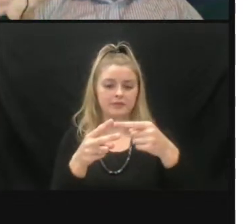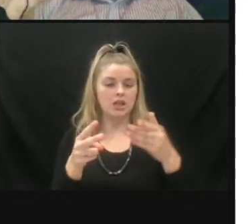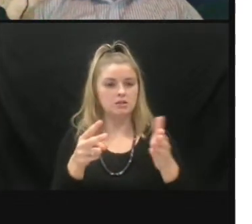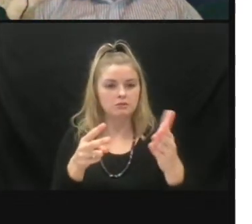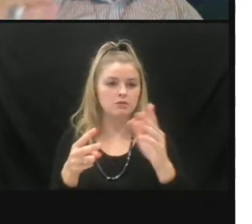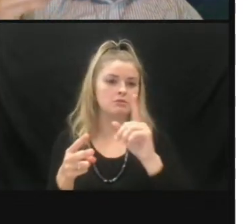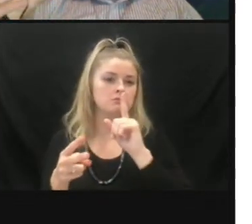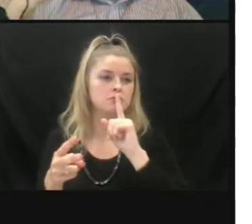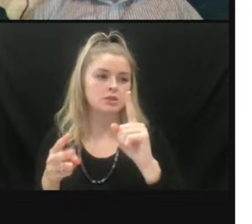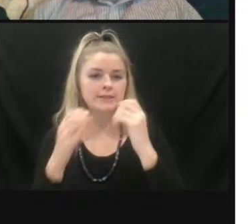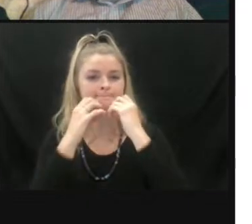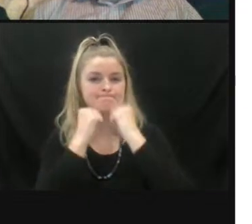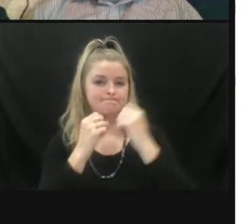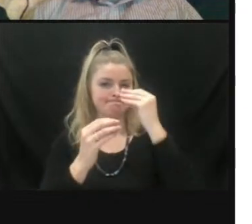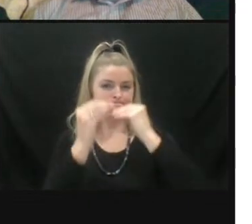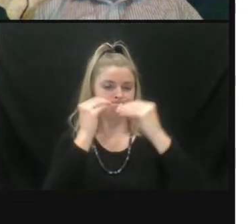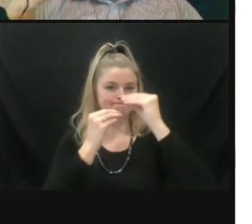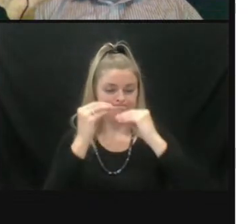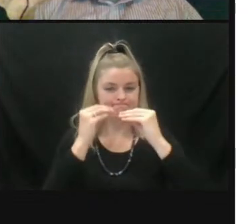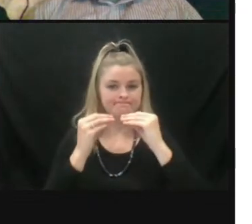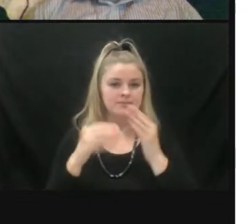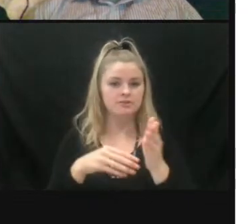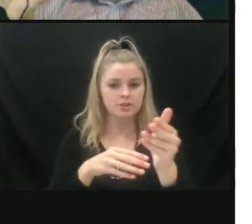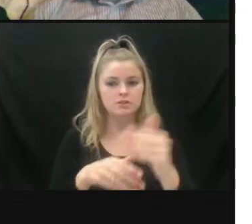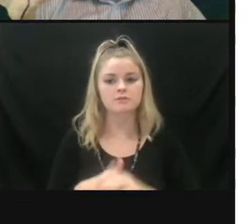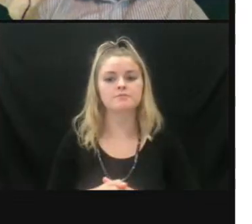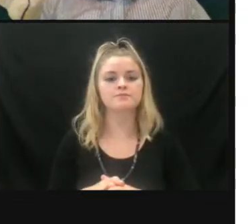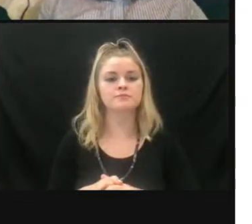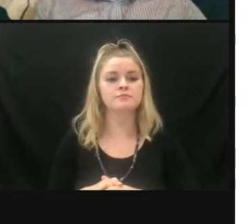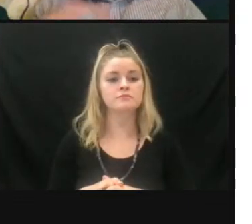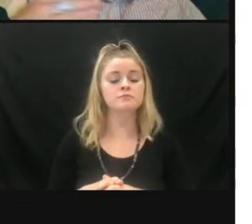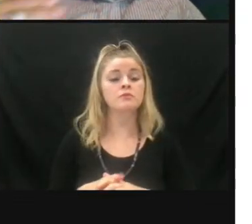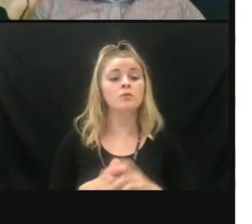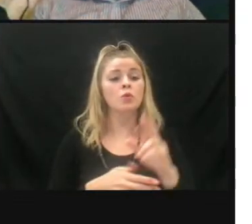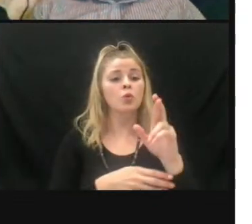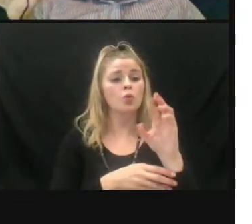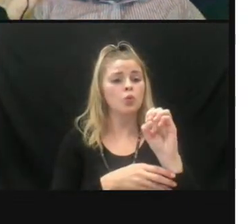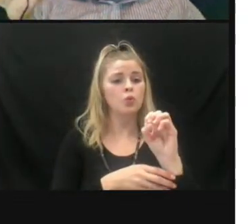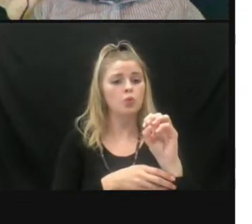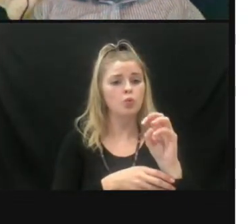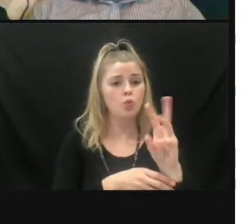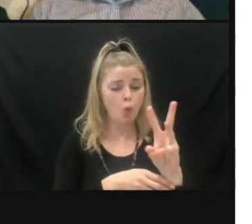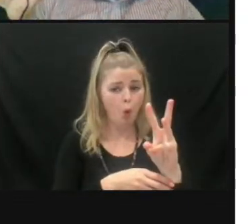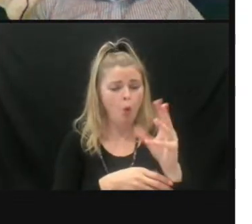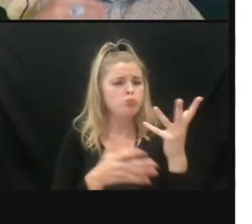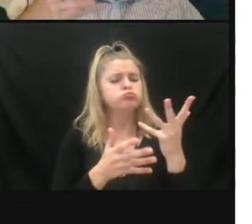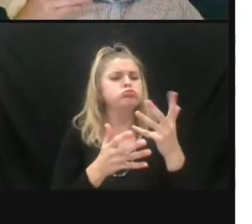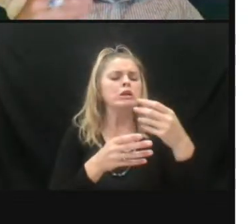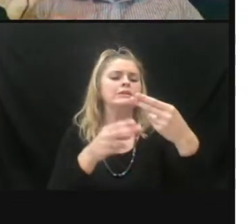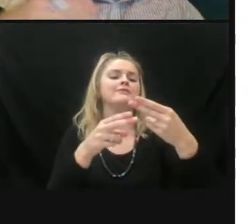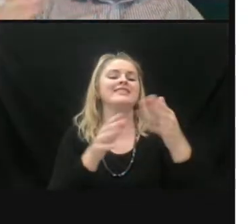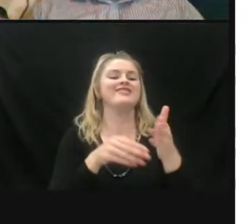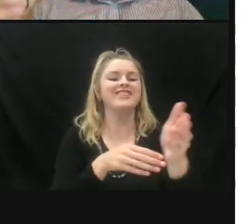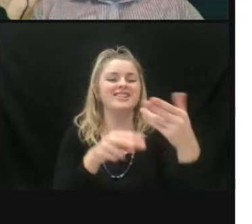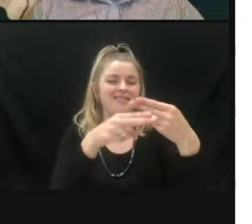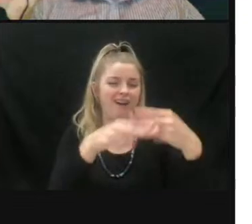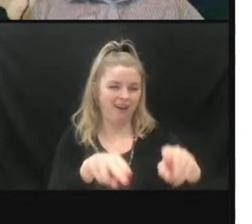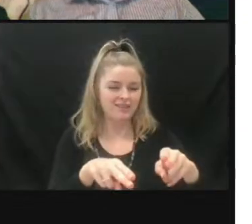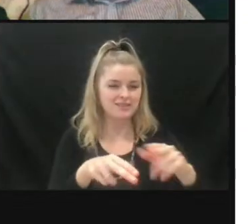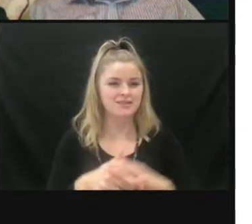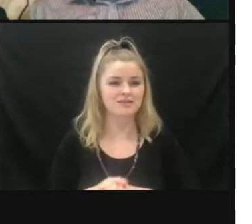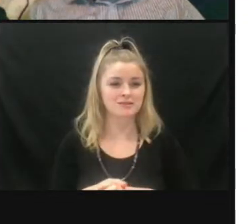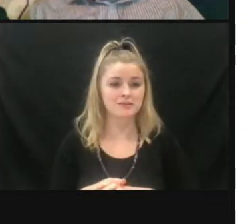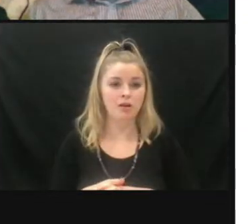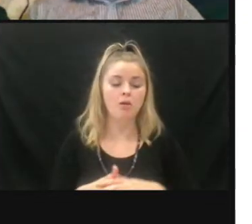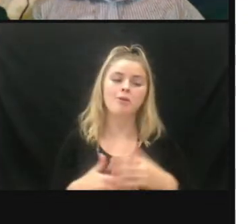he remembered people harvesting the shad only for the roe. The roe is where all the eggs are, which is how the fish